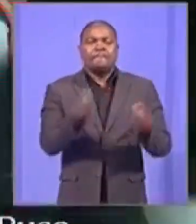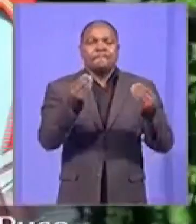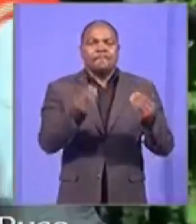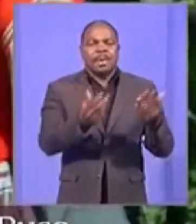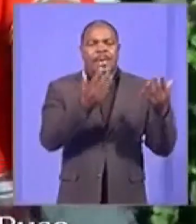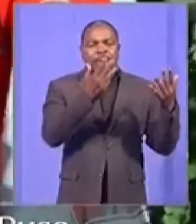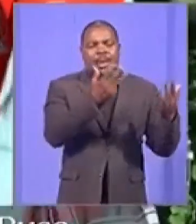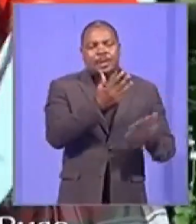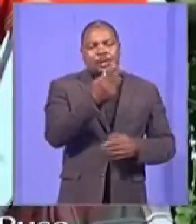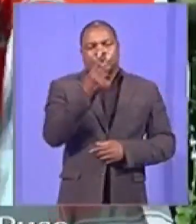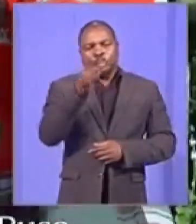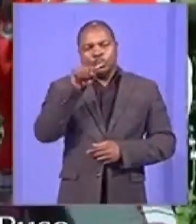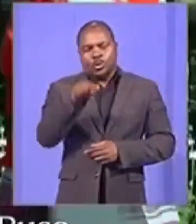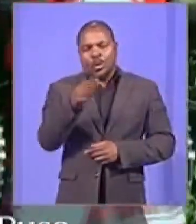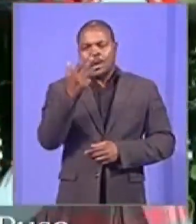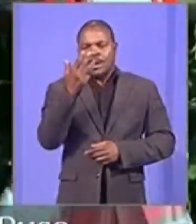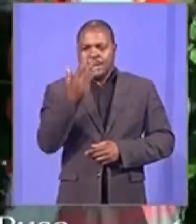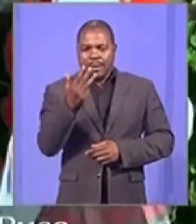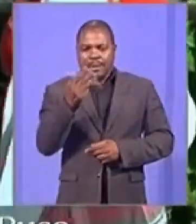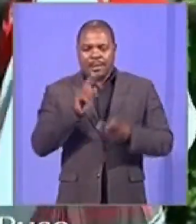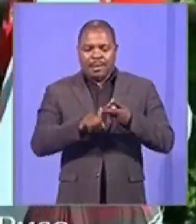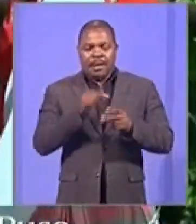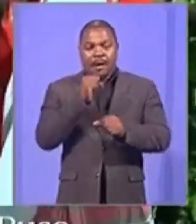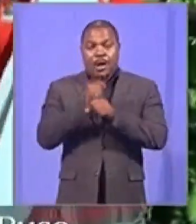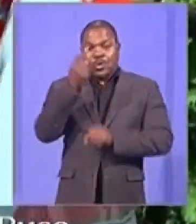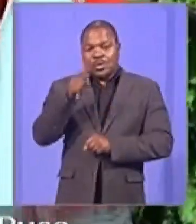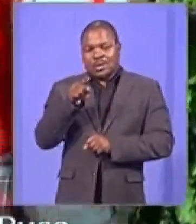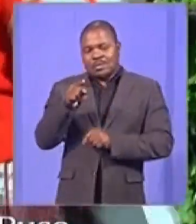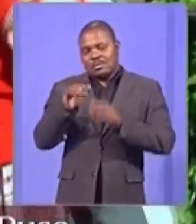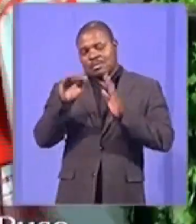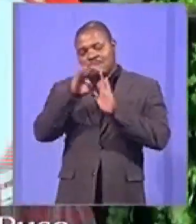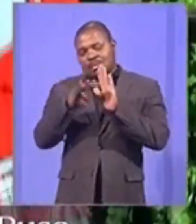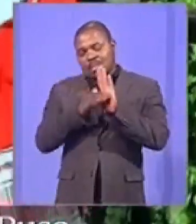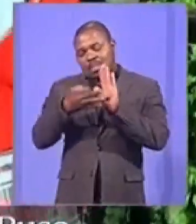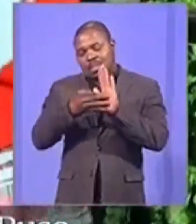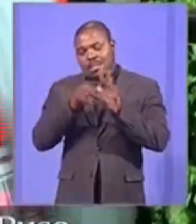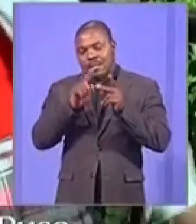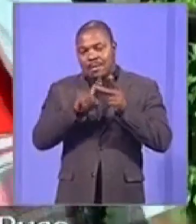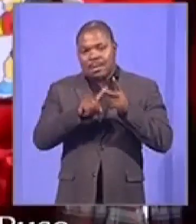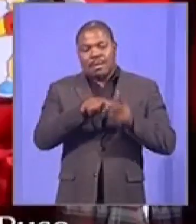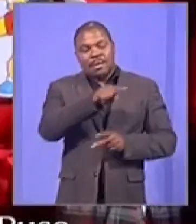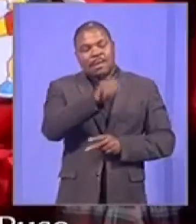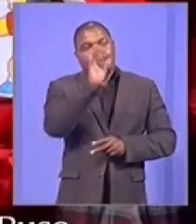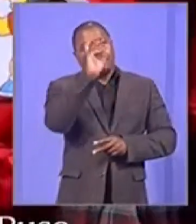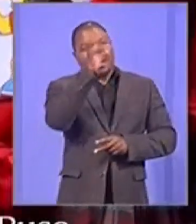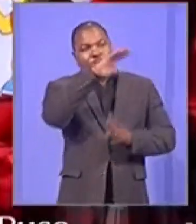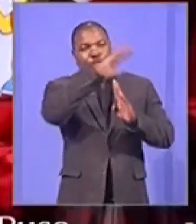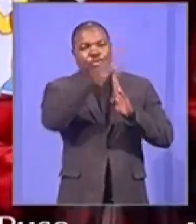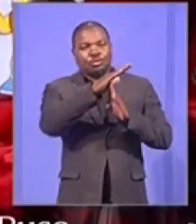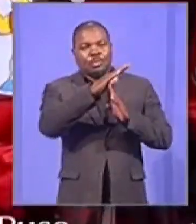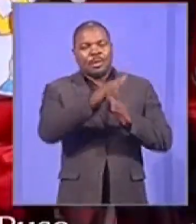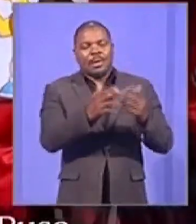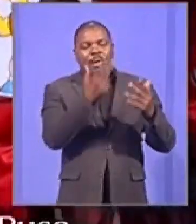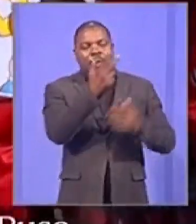le 82.9 mme Gauteng e bone maemo a boraro fa Free State e bone maemo a ntlha ka dipersente di